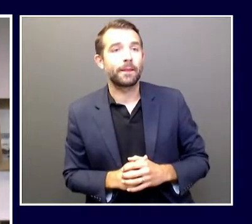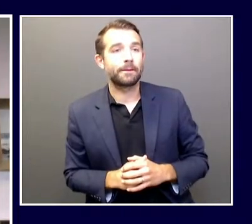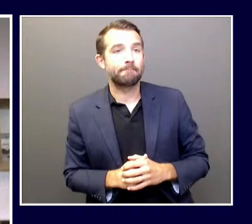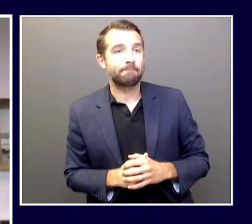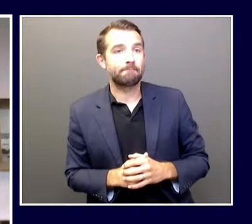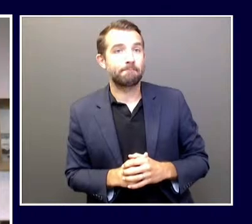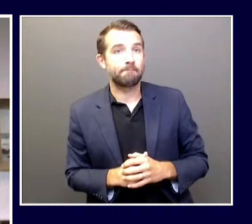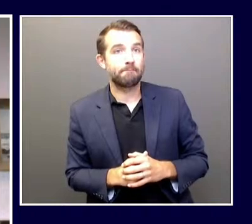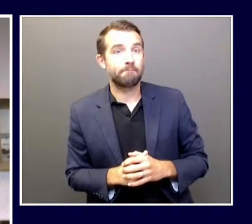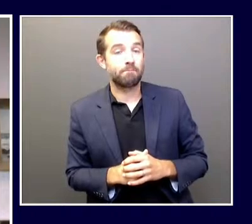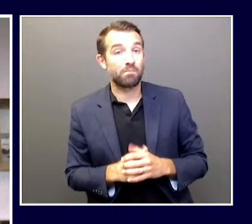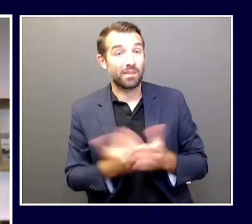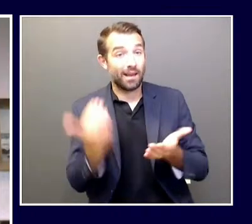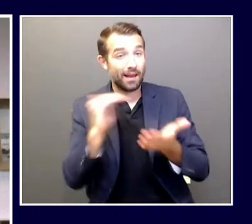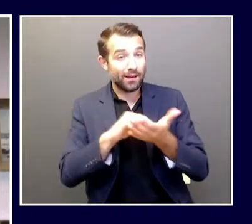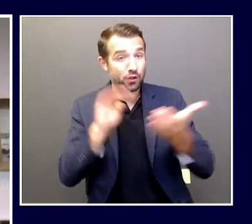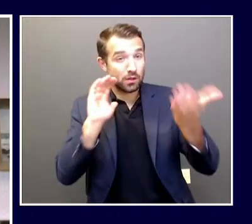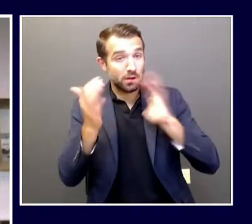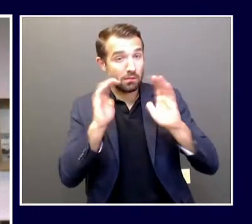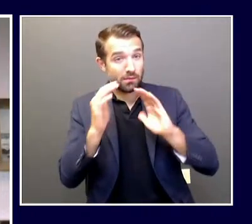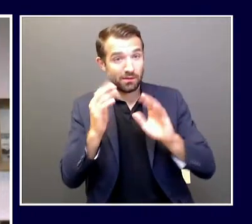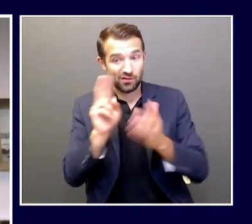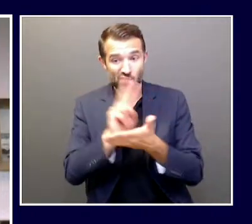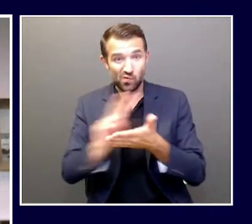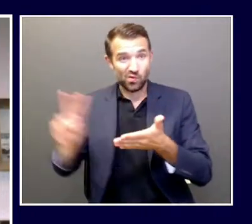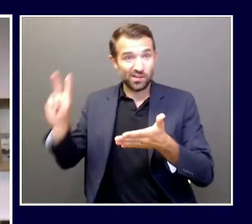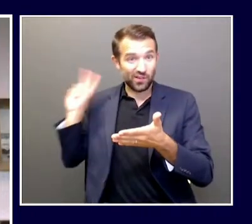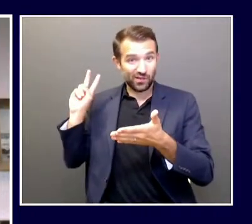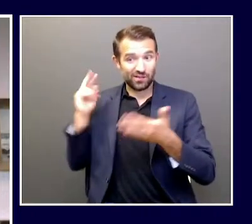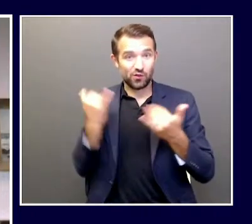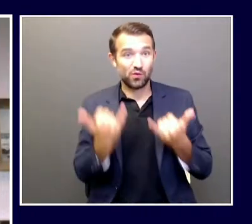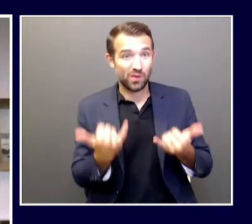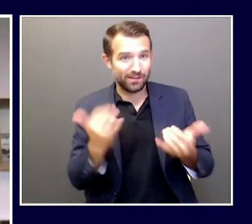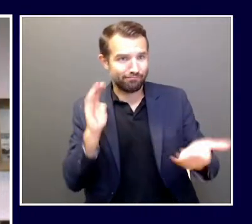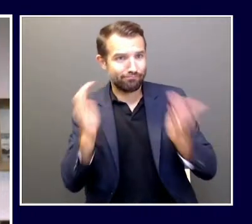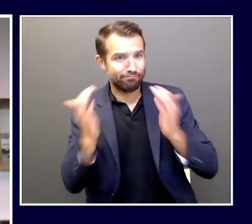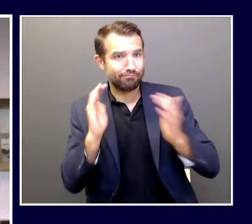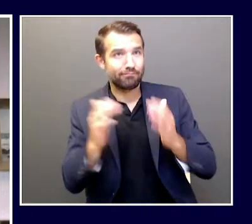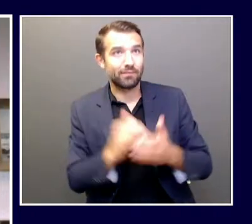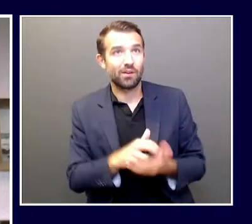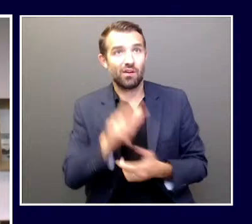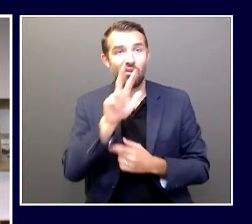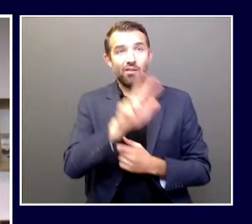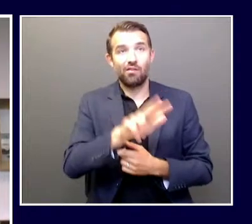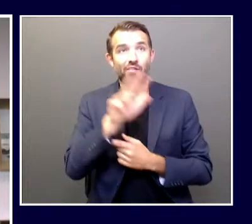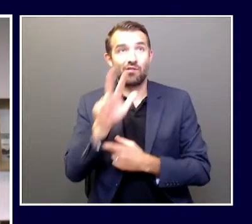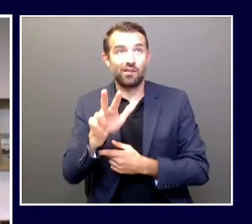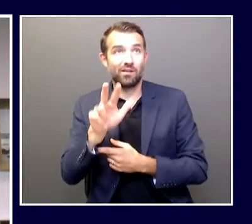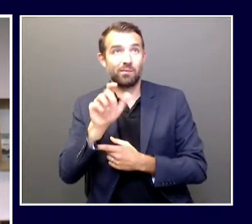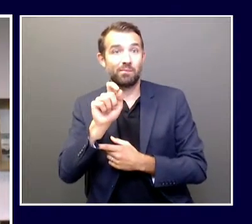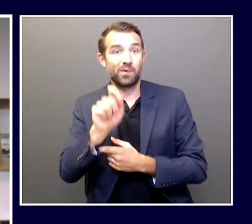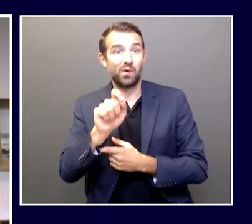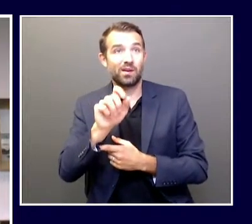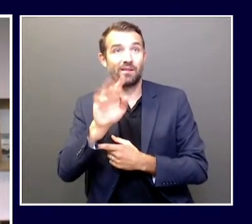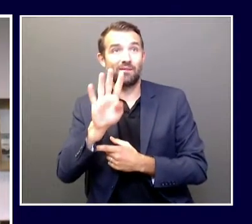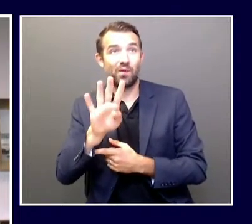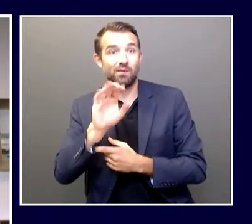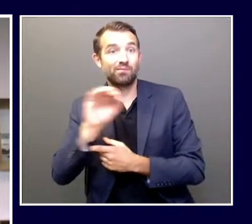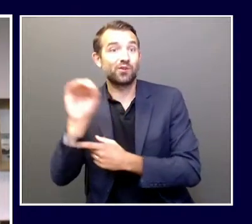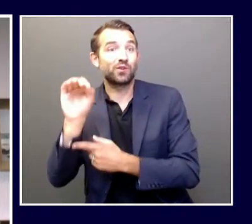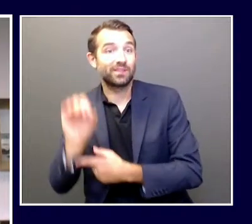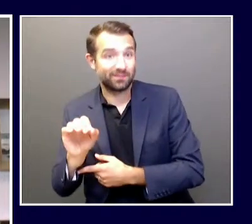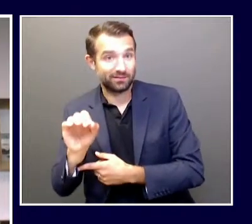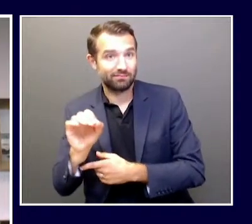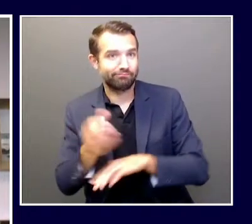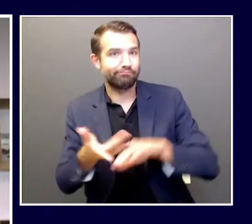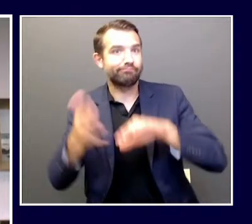period 14 days ago, there's been a 33.4 33.4%